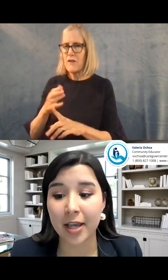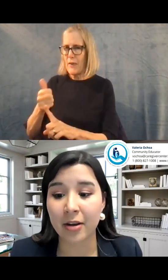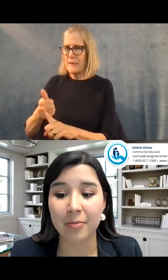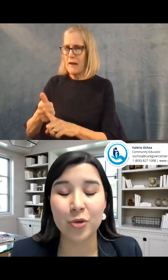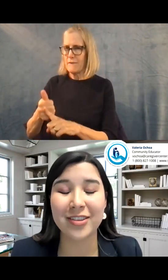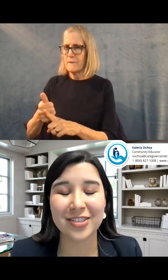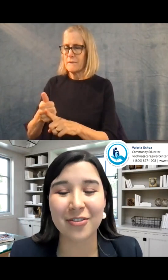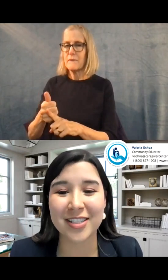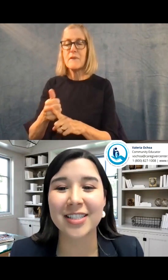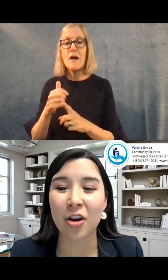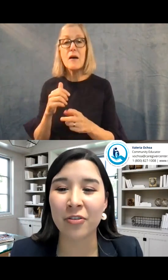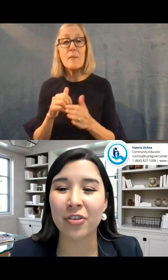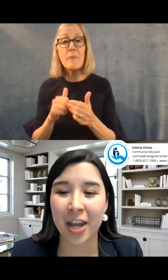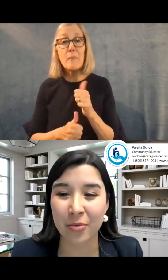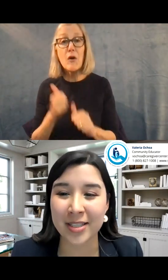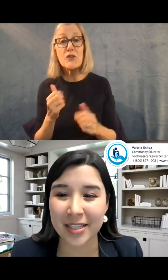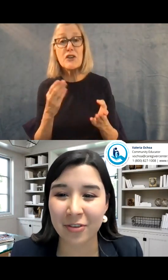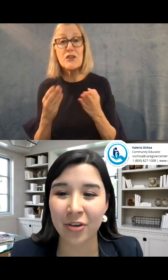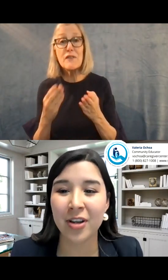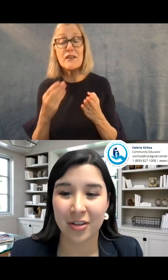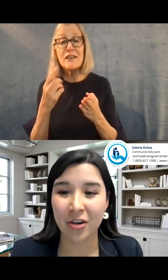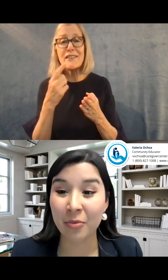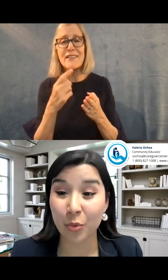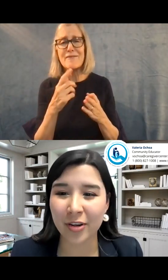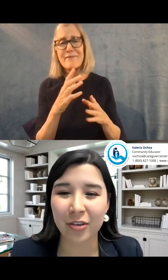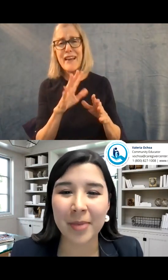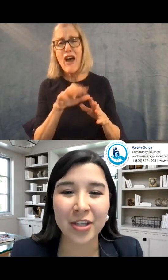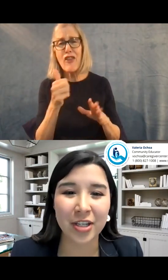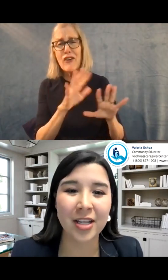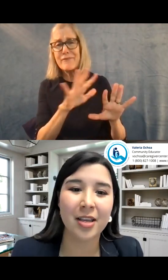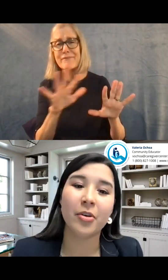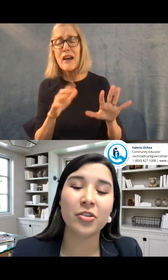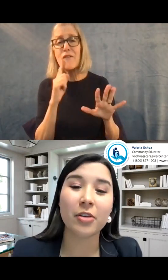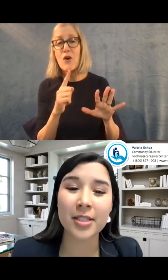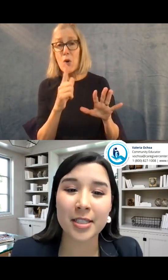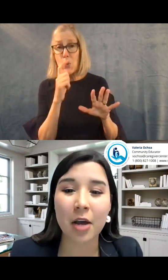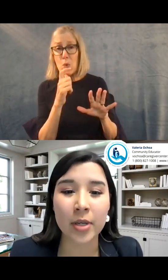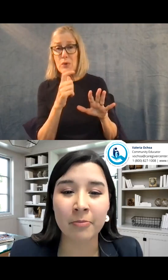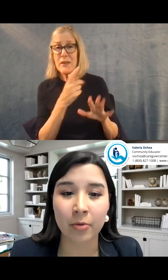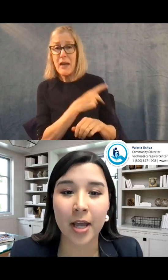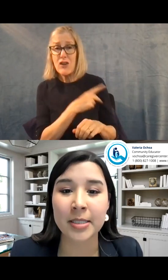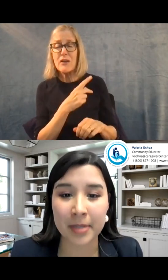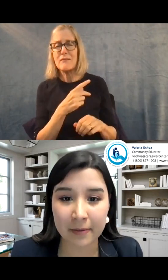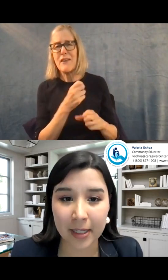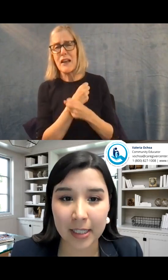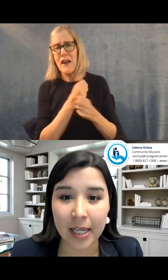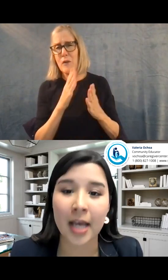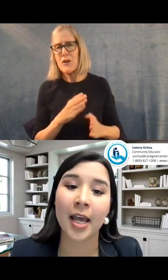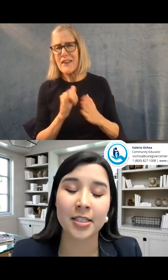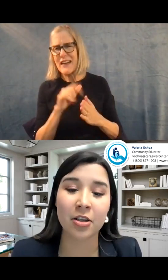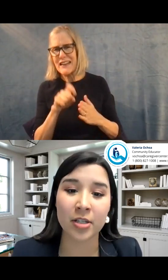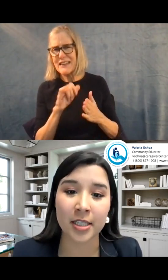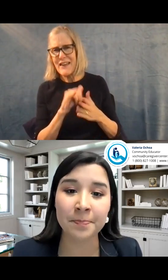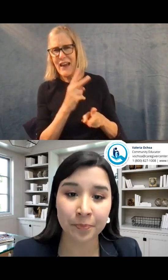times, again, most of the services are for the care receiver, the loved one or the patient, but the services that we provide specifically